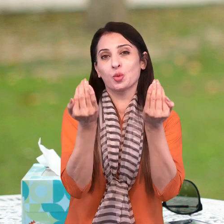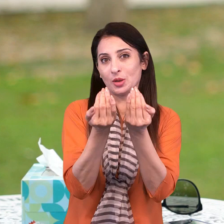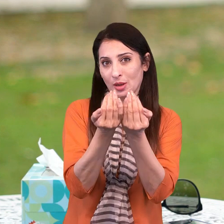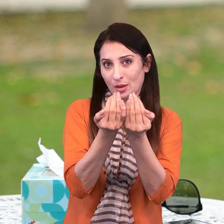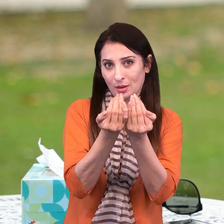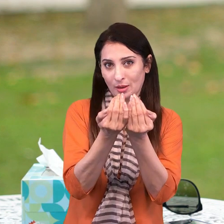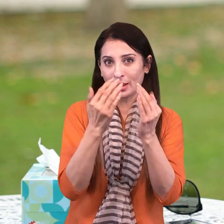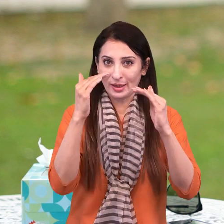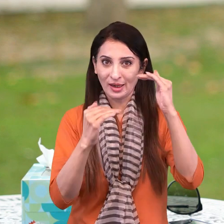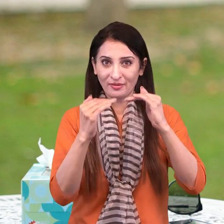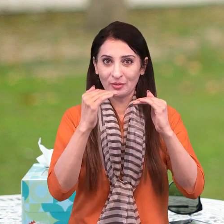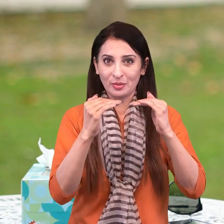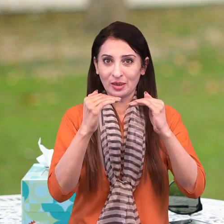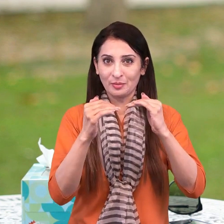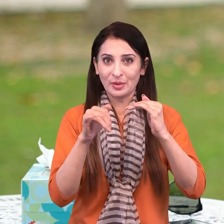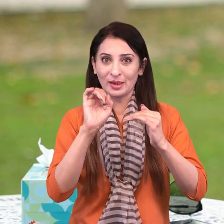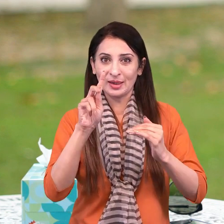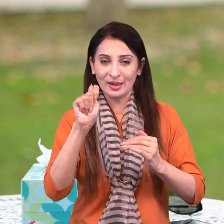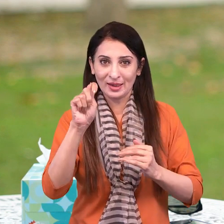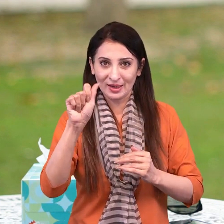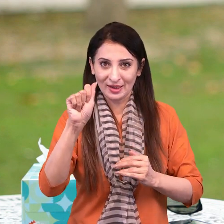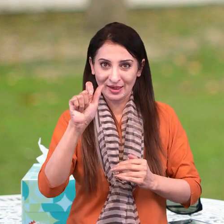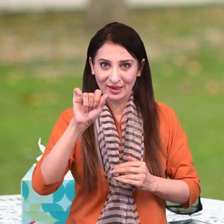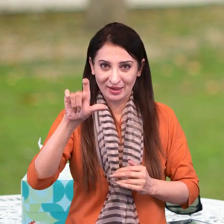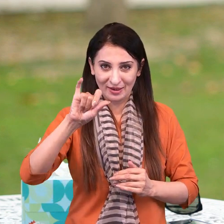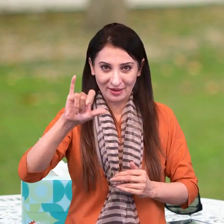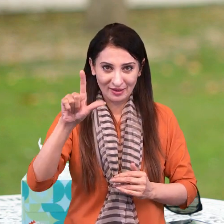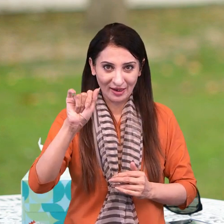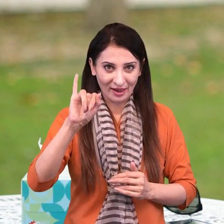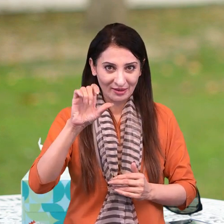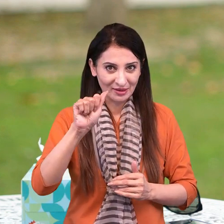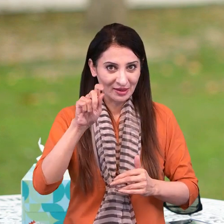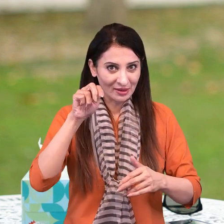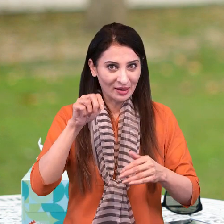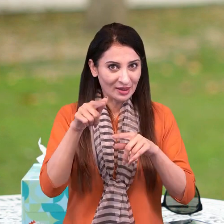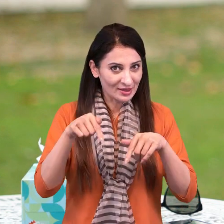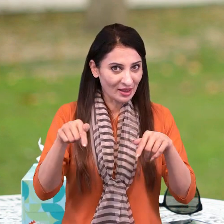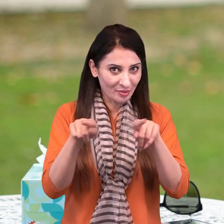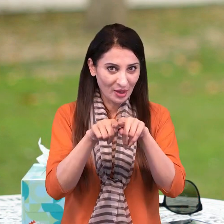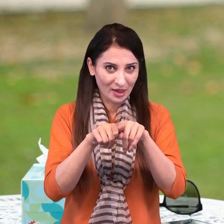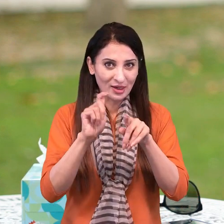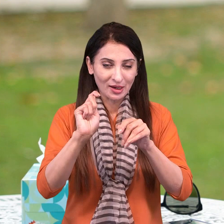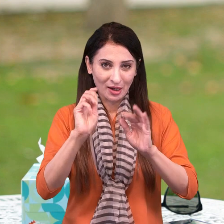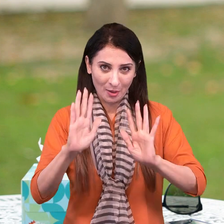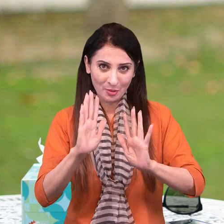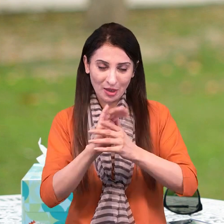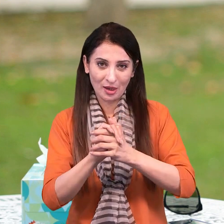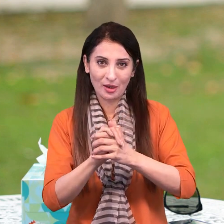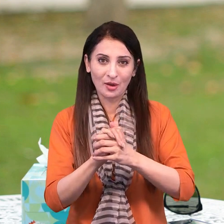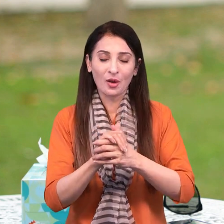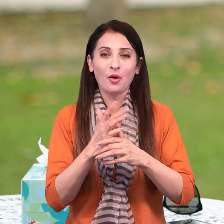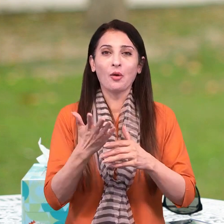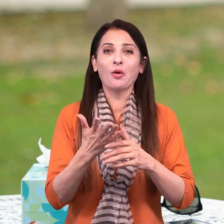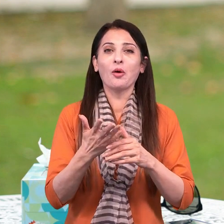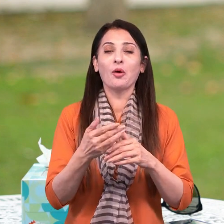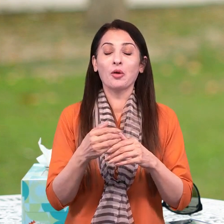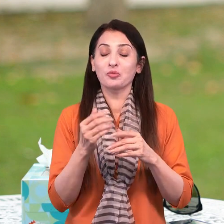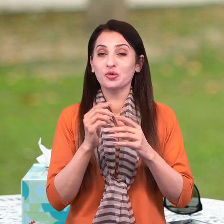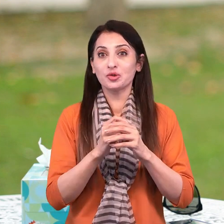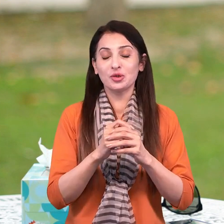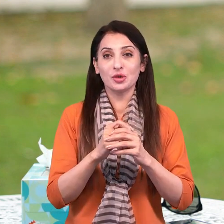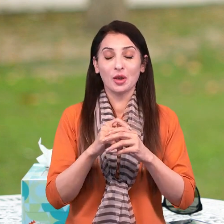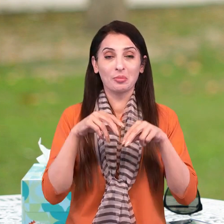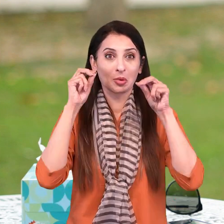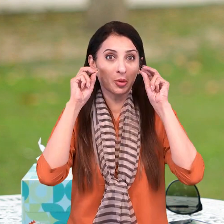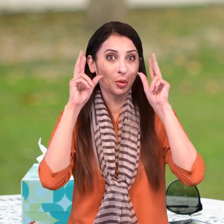a Italian brand in Verona, and that's where I lived for some time, and that was an eye opener.